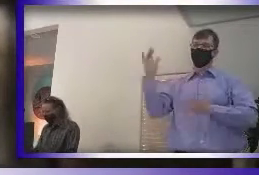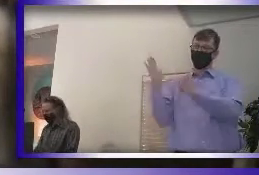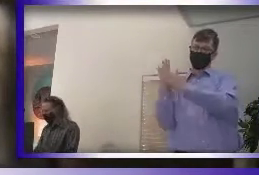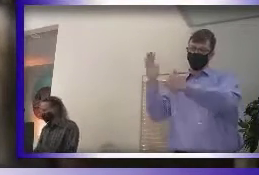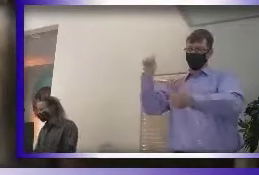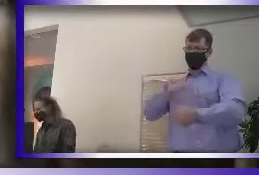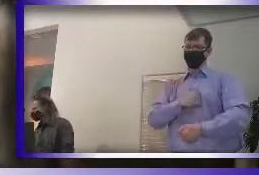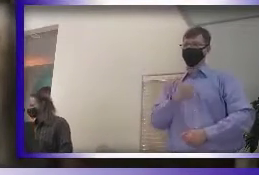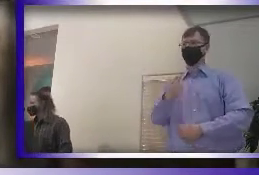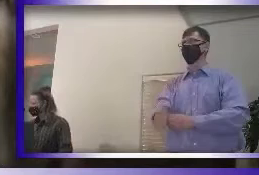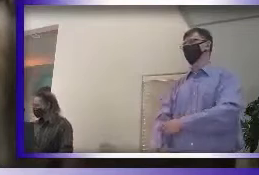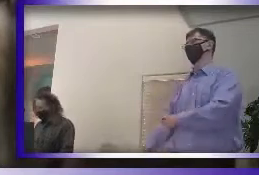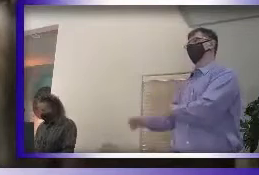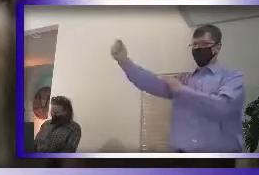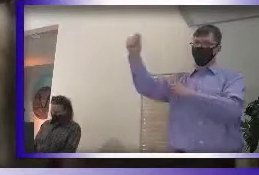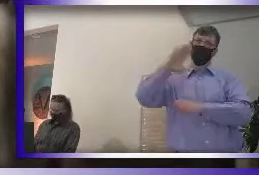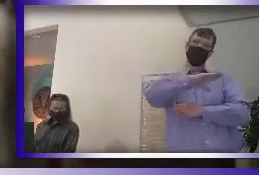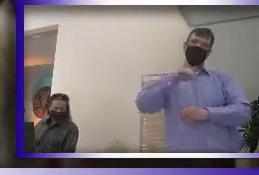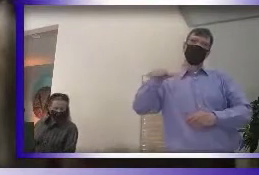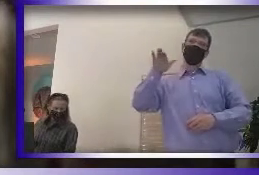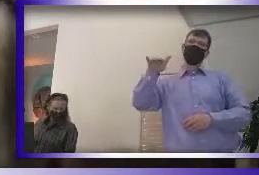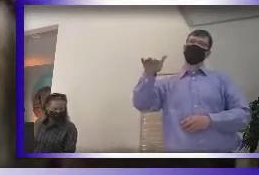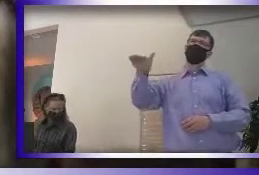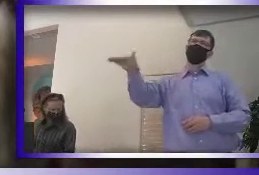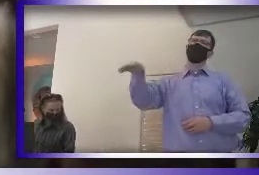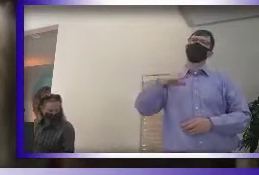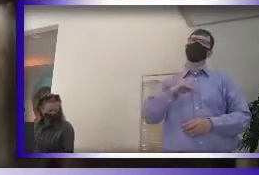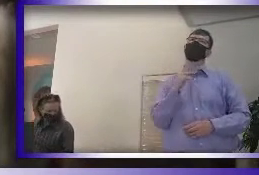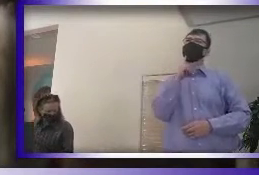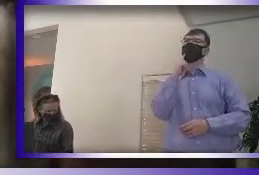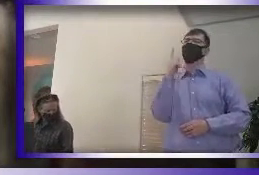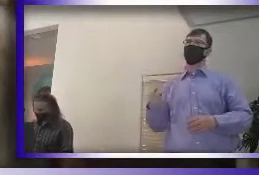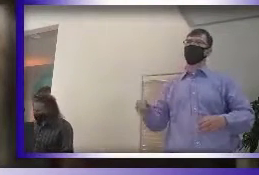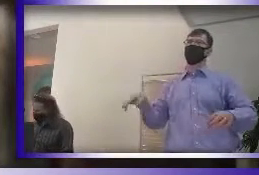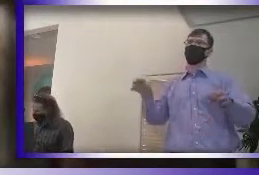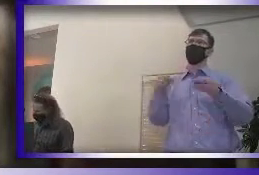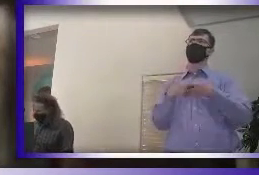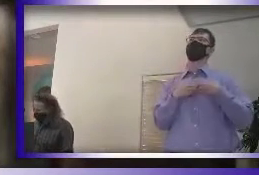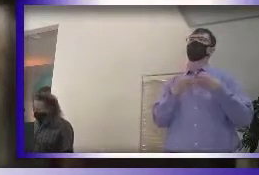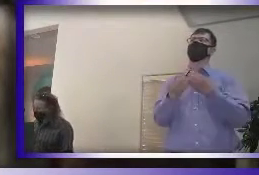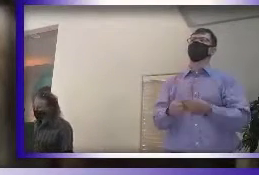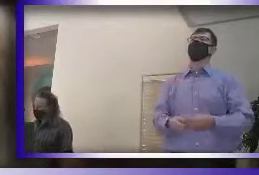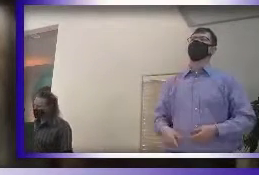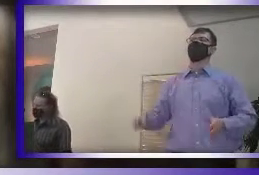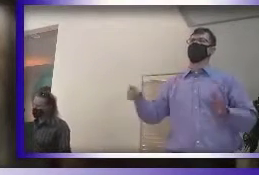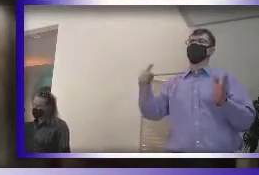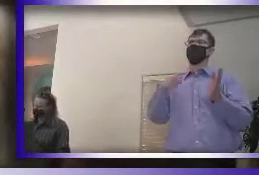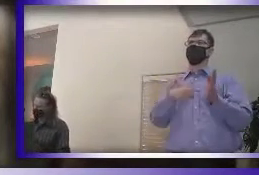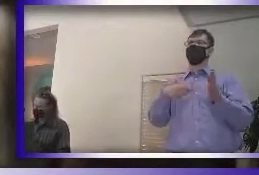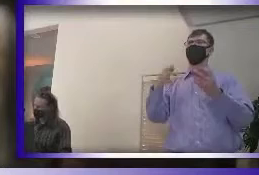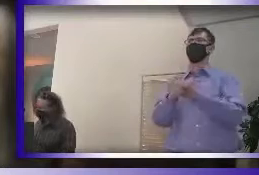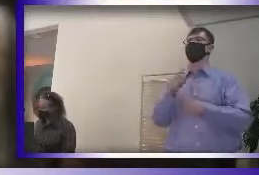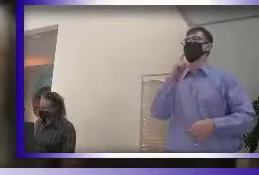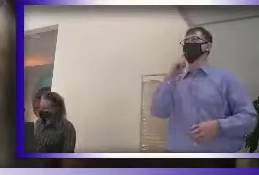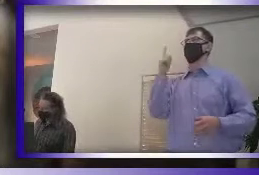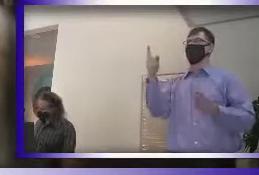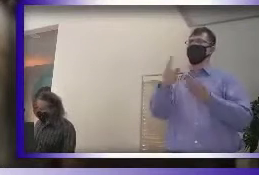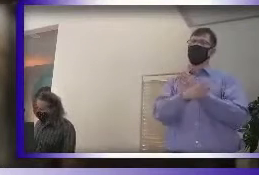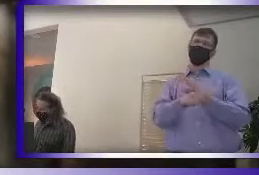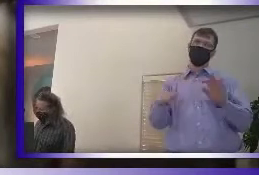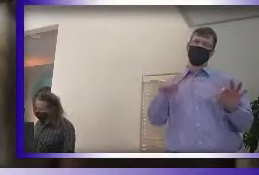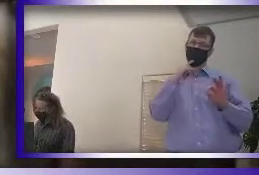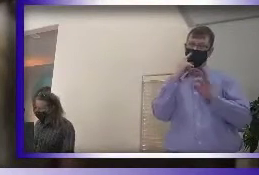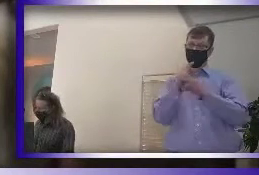thing called life, called love, called you, is fully present right here and right